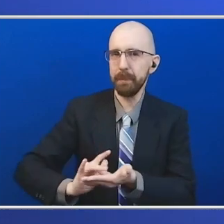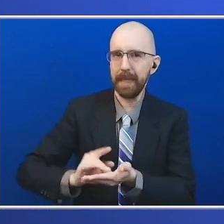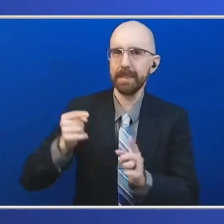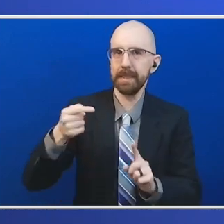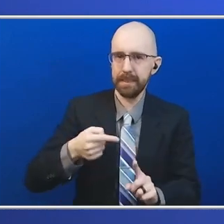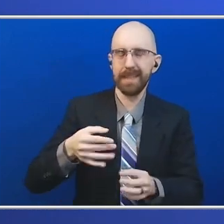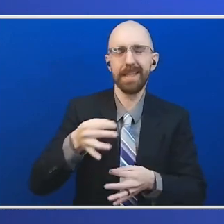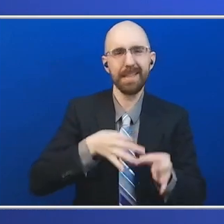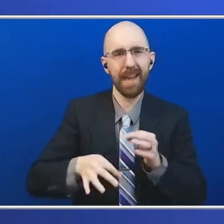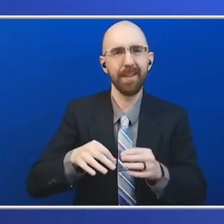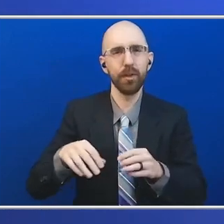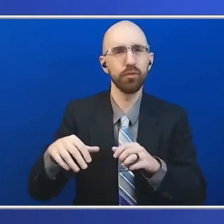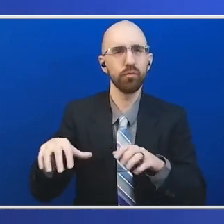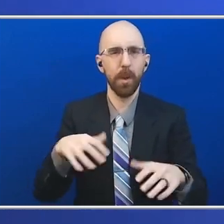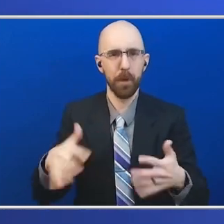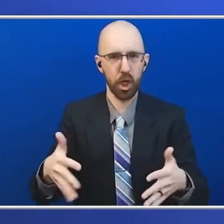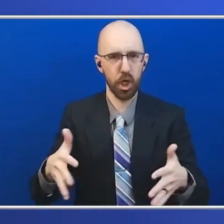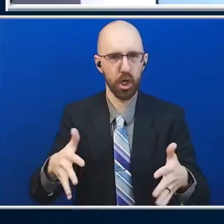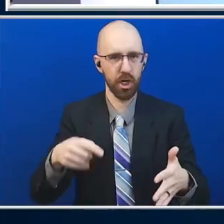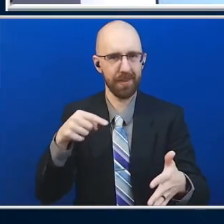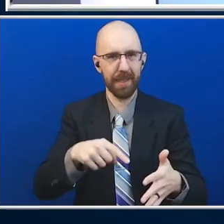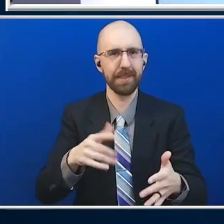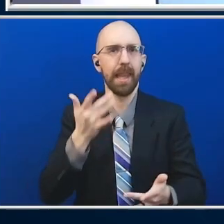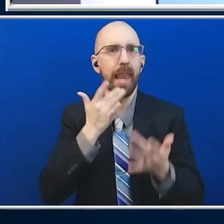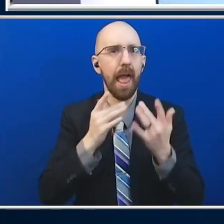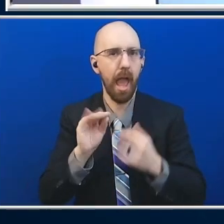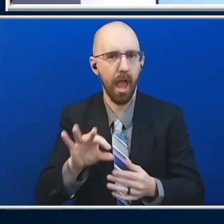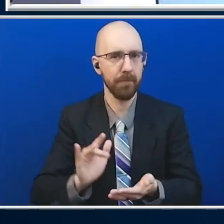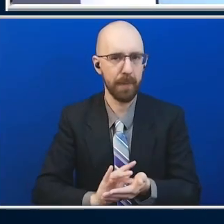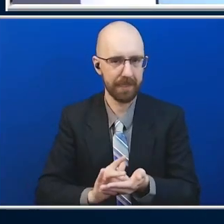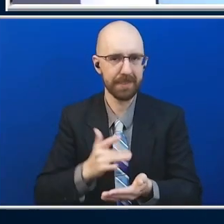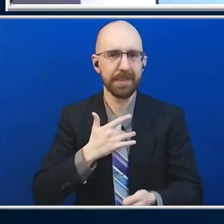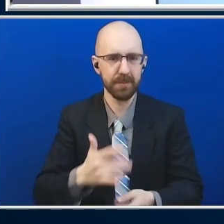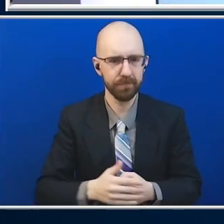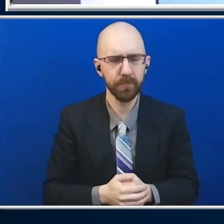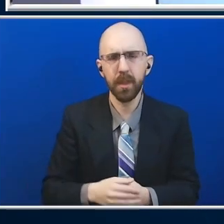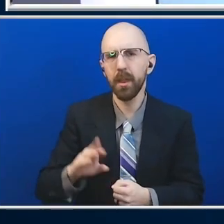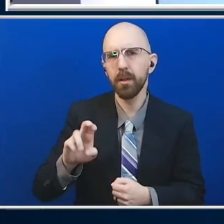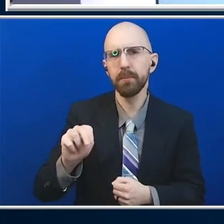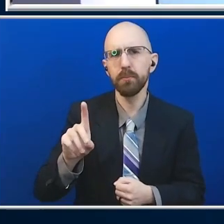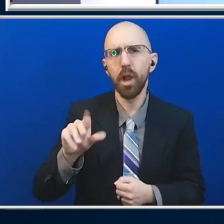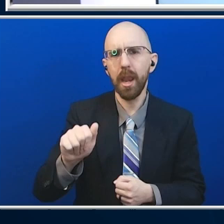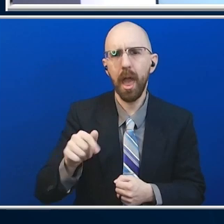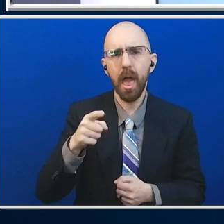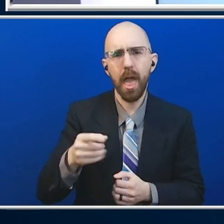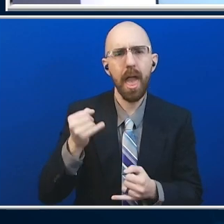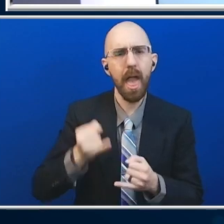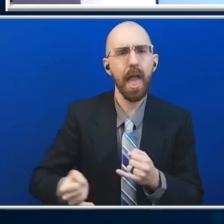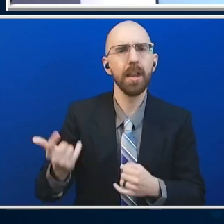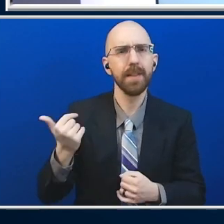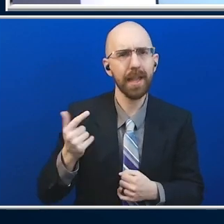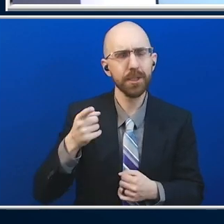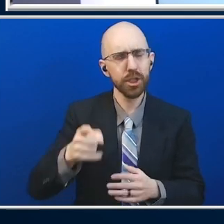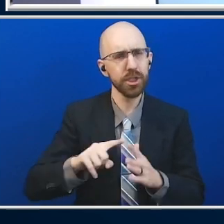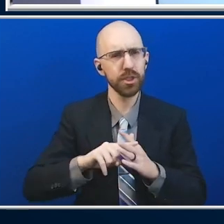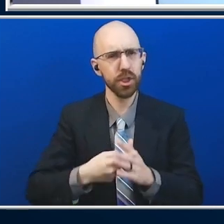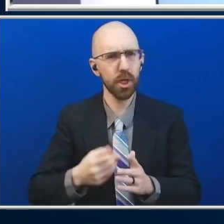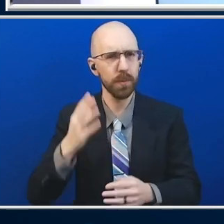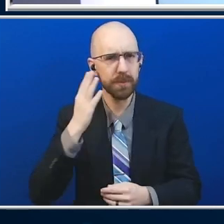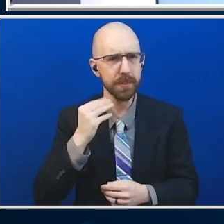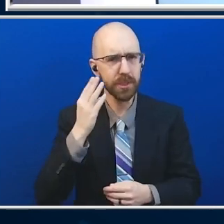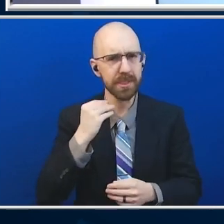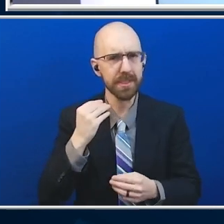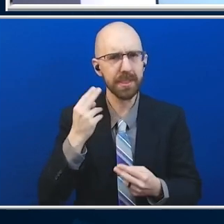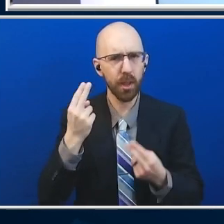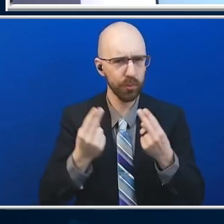due to lack of medications usually. All right, now Brenda, toward the end of last year, Ralph started experiencing hallucinations. Tell us what you